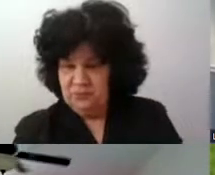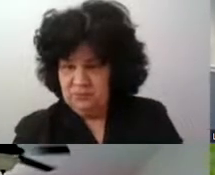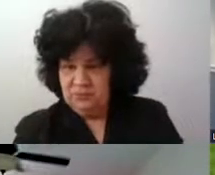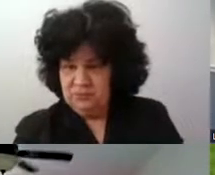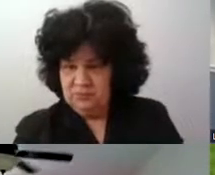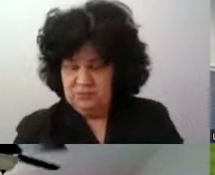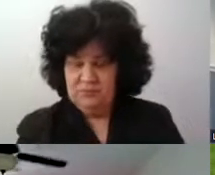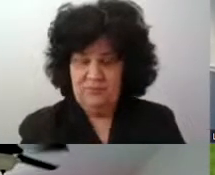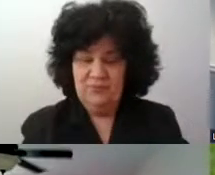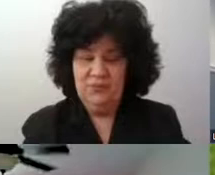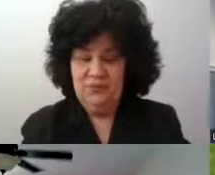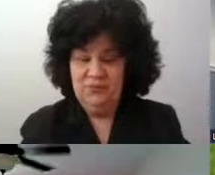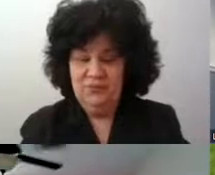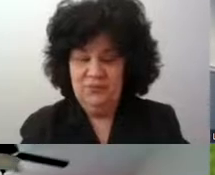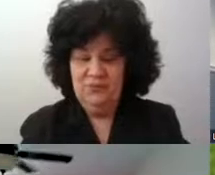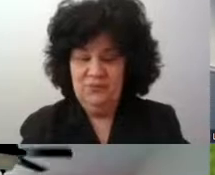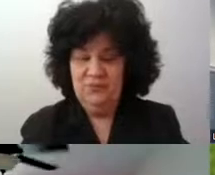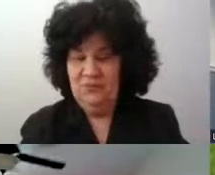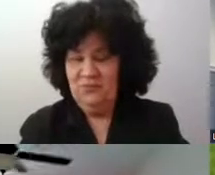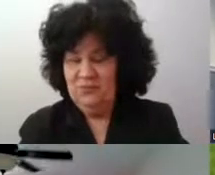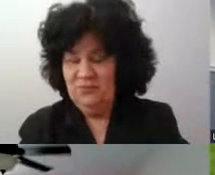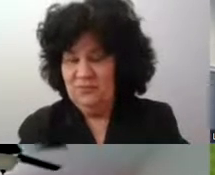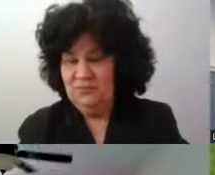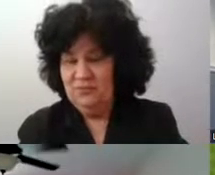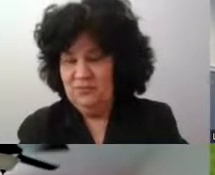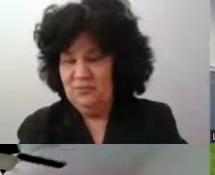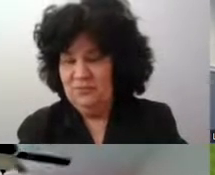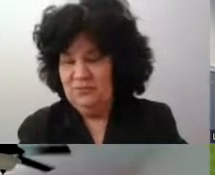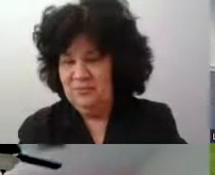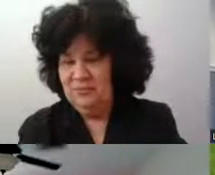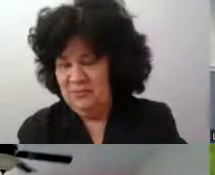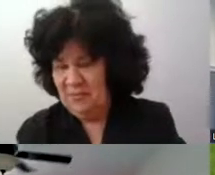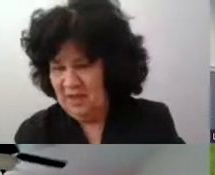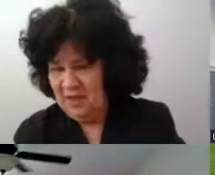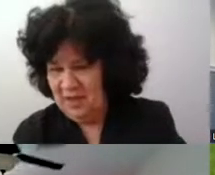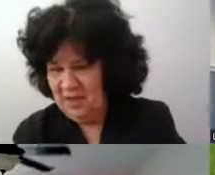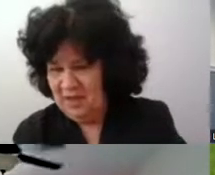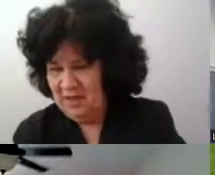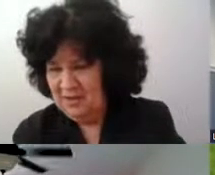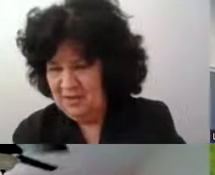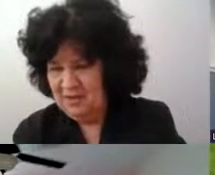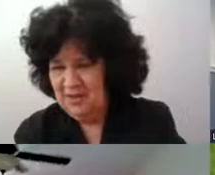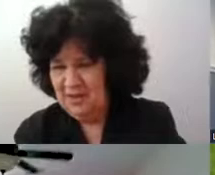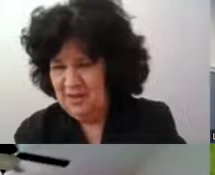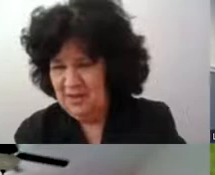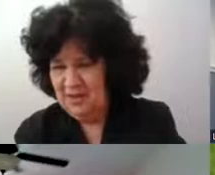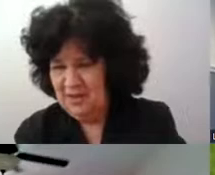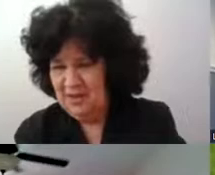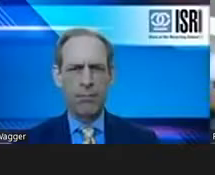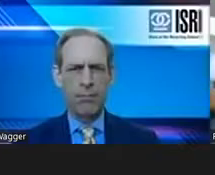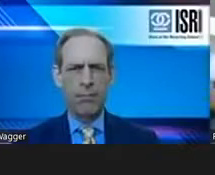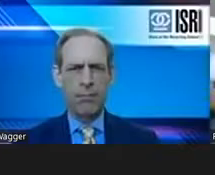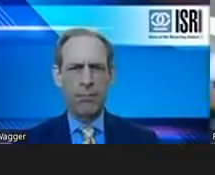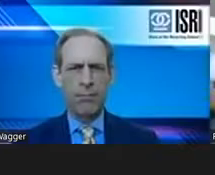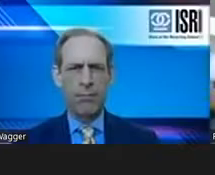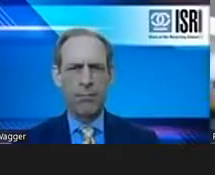Thank you, Steve and Luke. That was a great start to a discussion of what our subcommittees are going to take on. So why don't we move